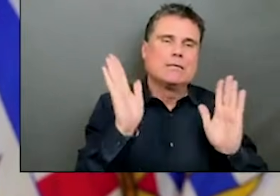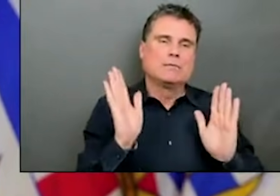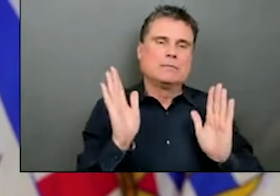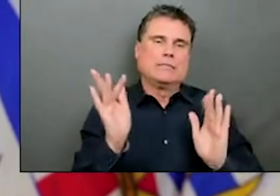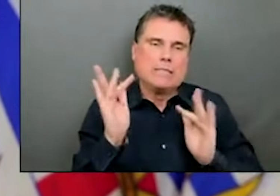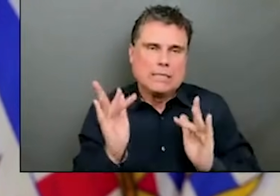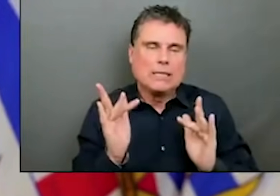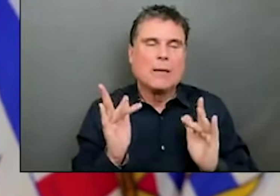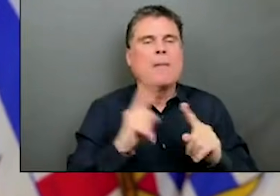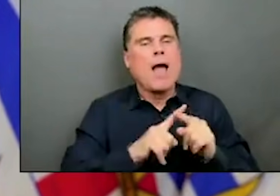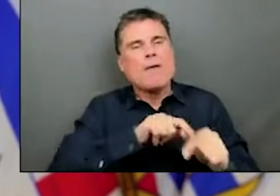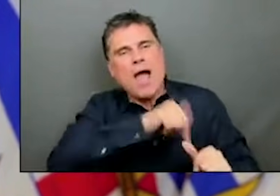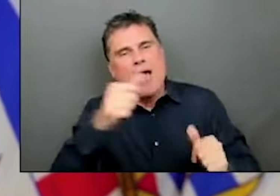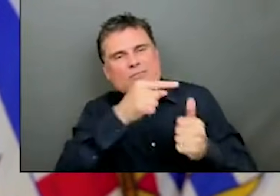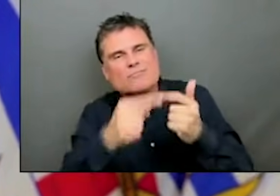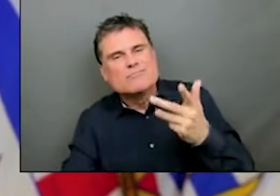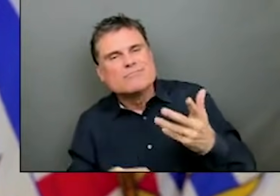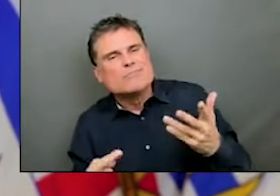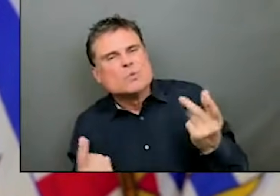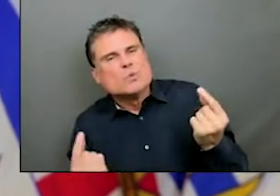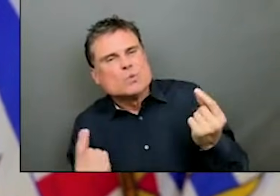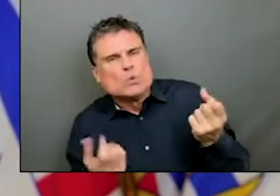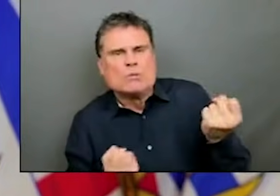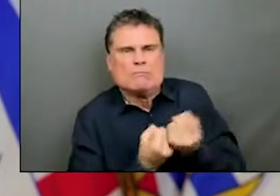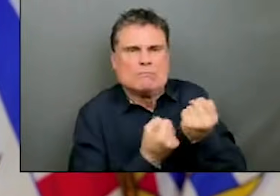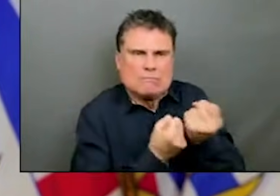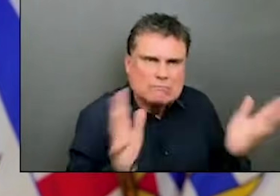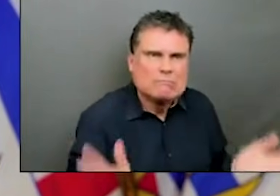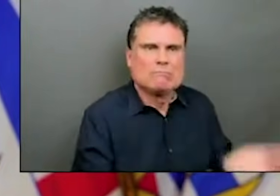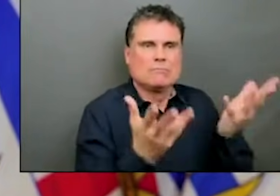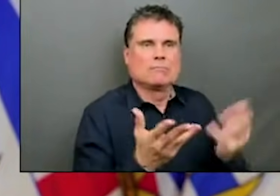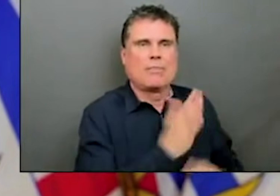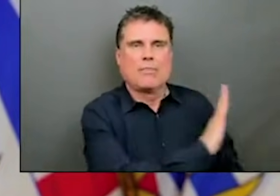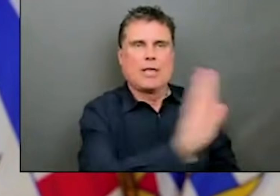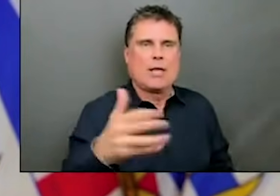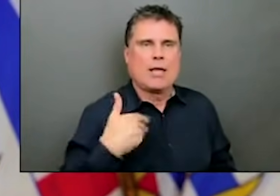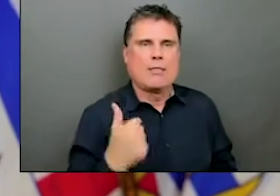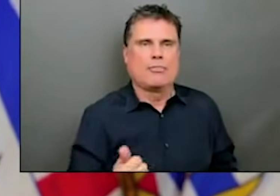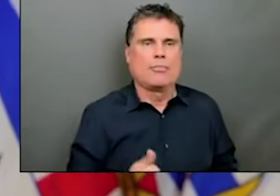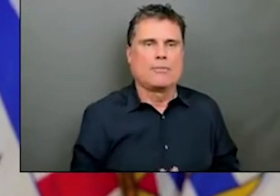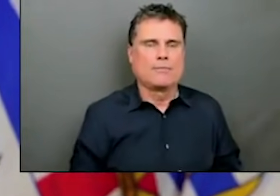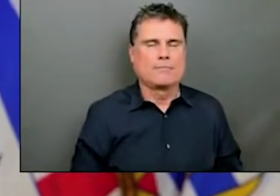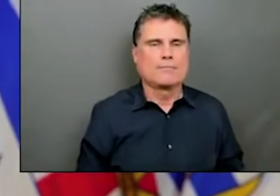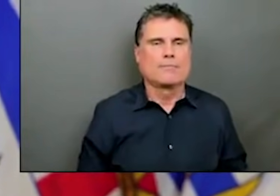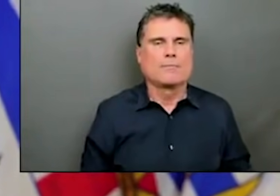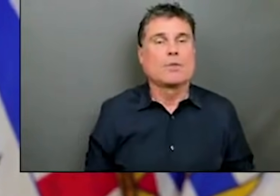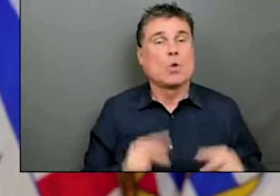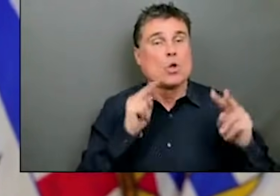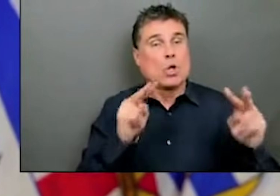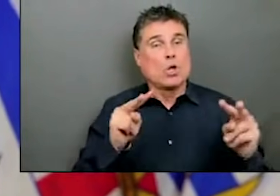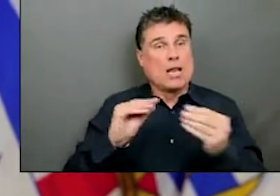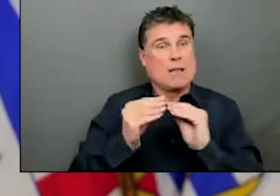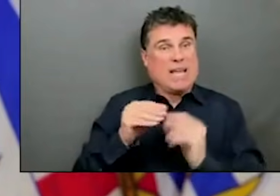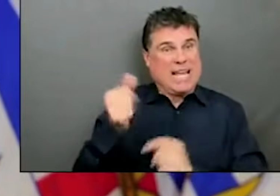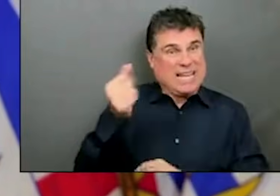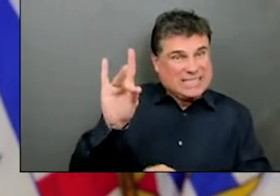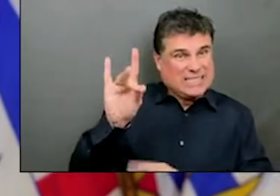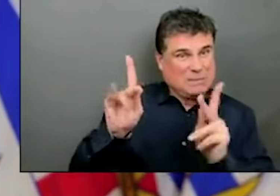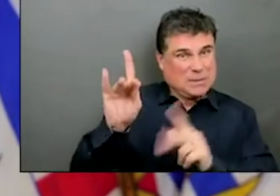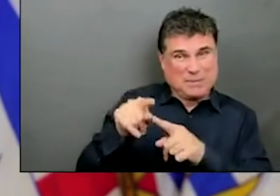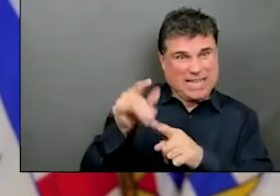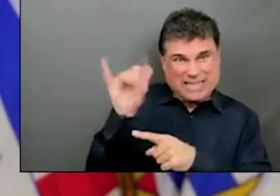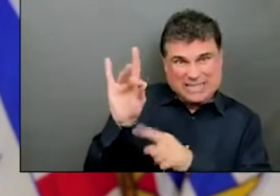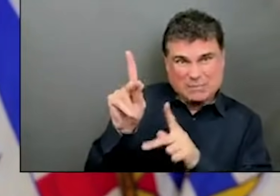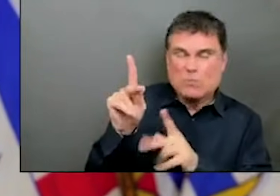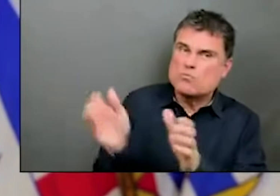to supplement it. So looking at a very small number, 18 people, and looking at antibodies